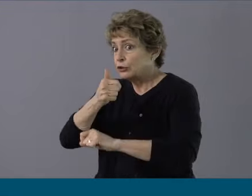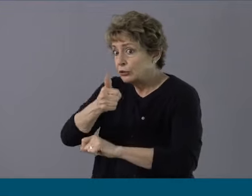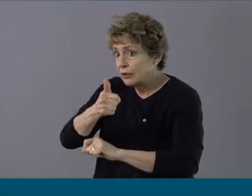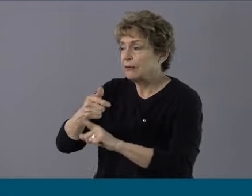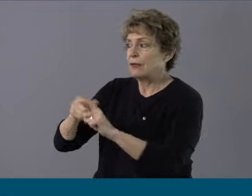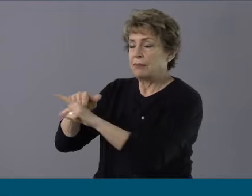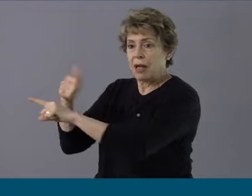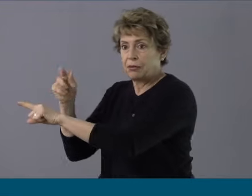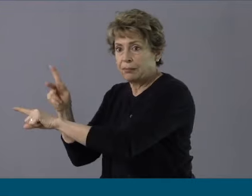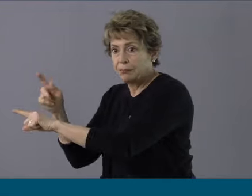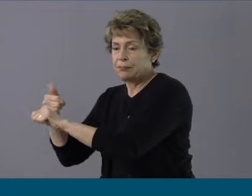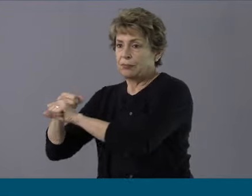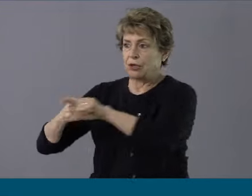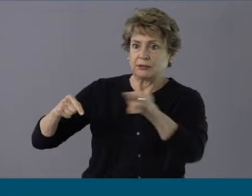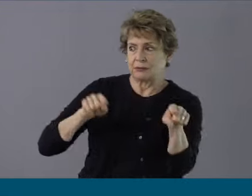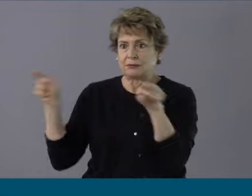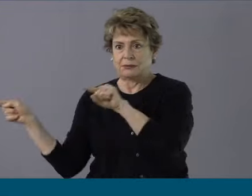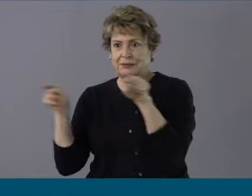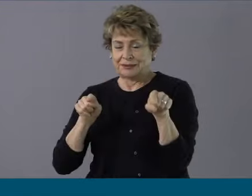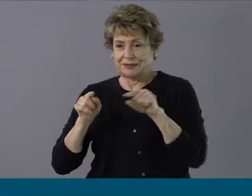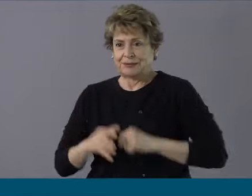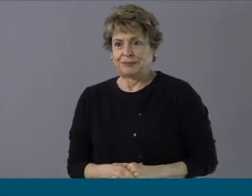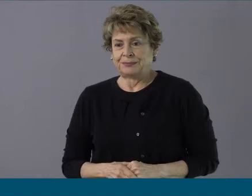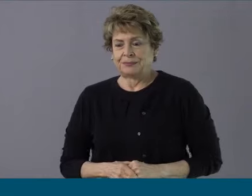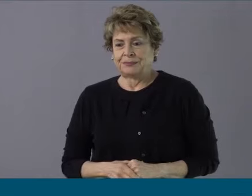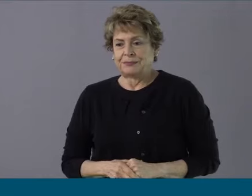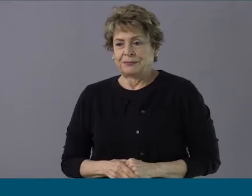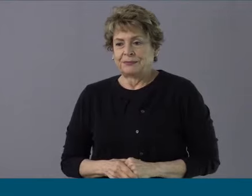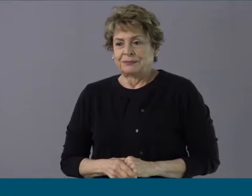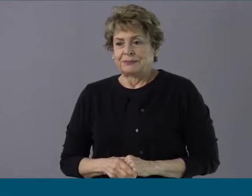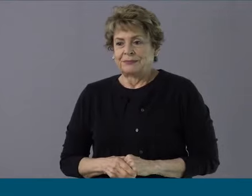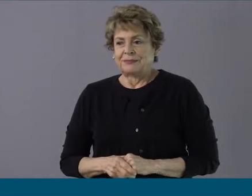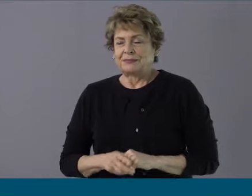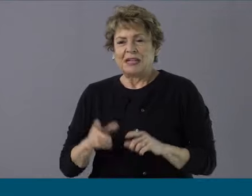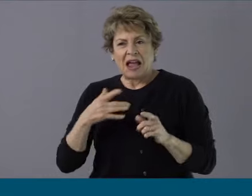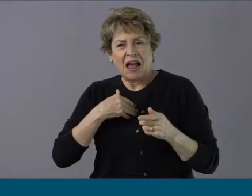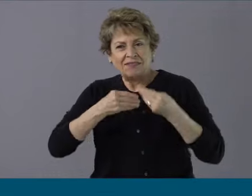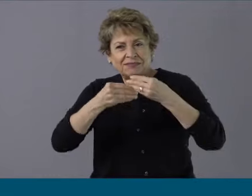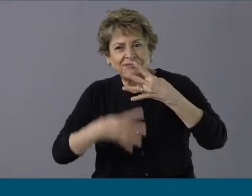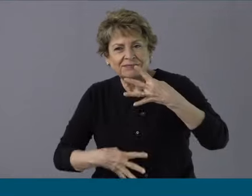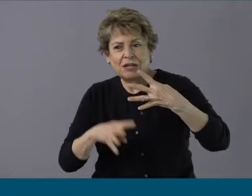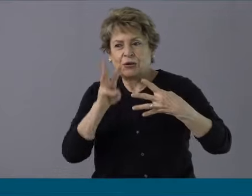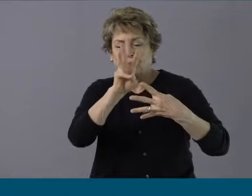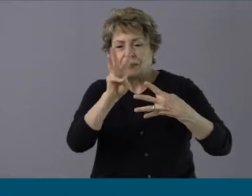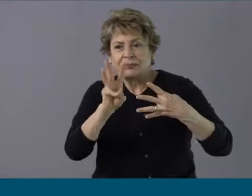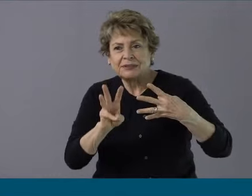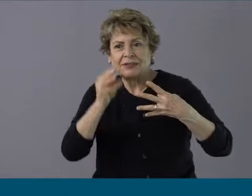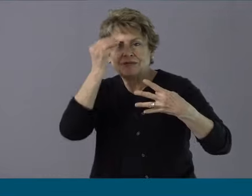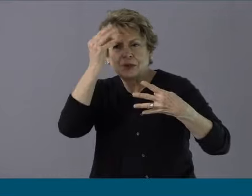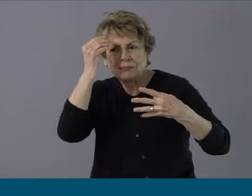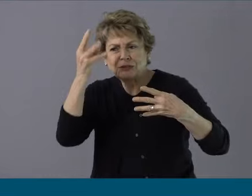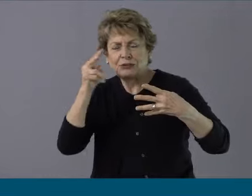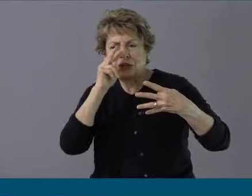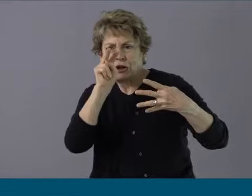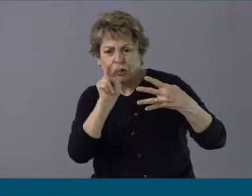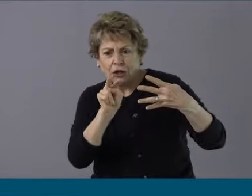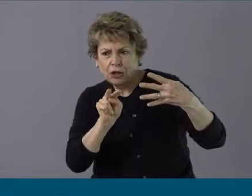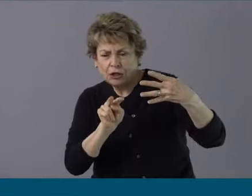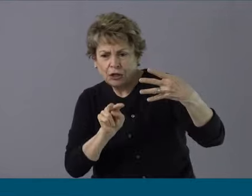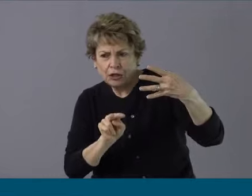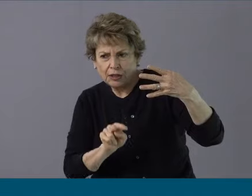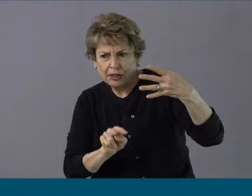the Texas Health website or California Health website, you'd find similar charts,